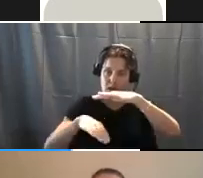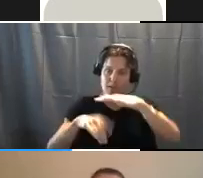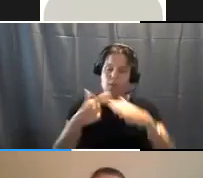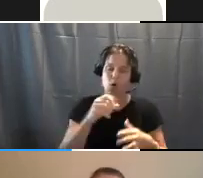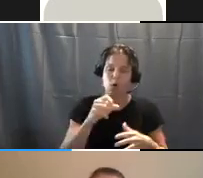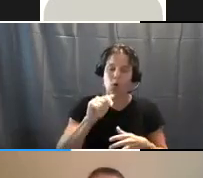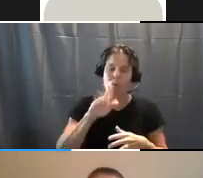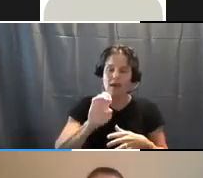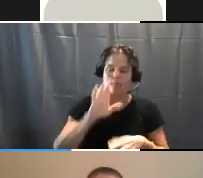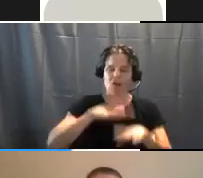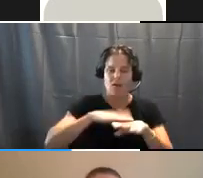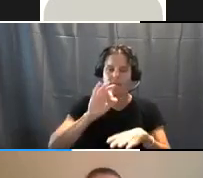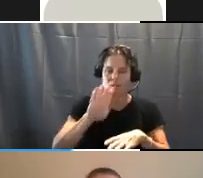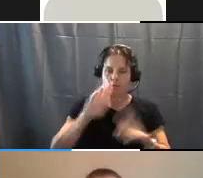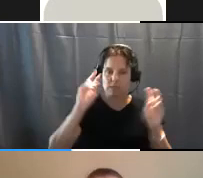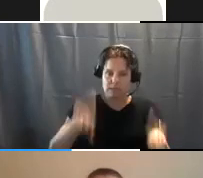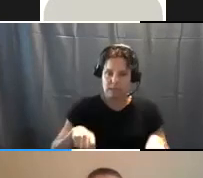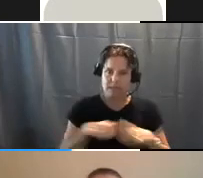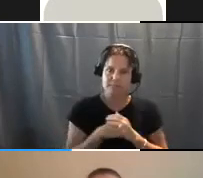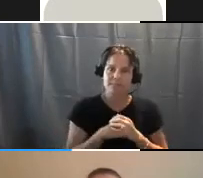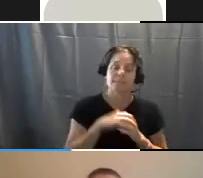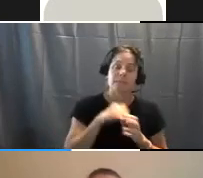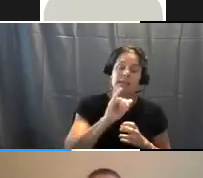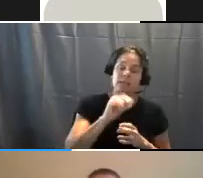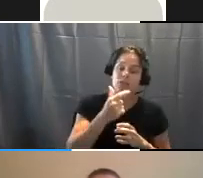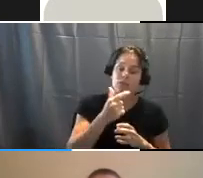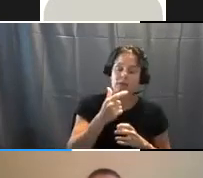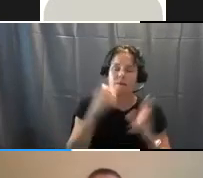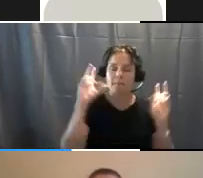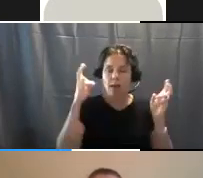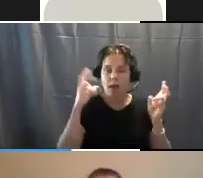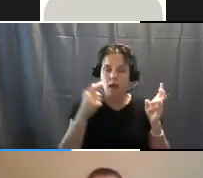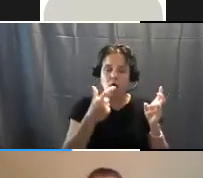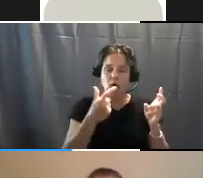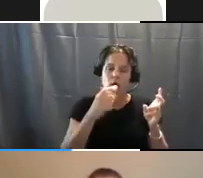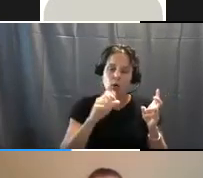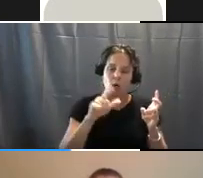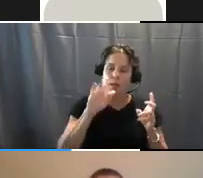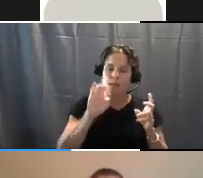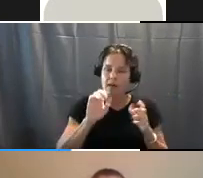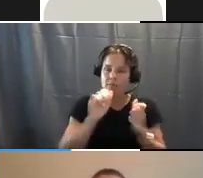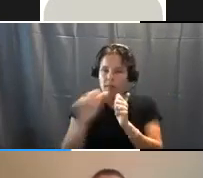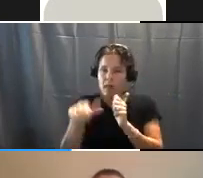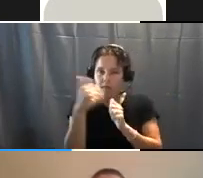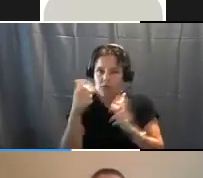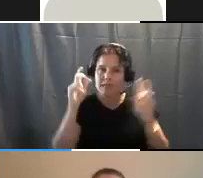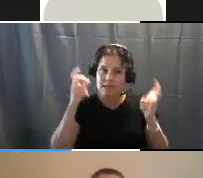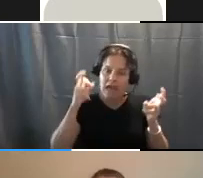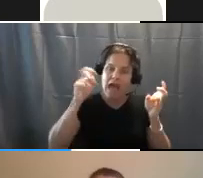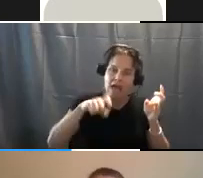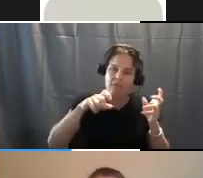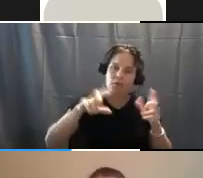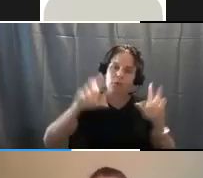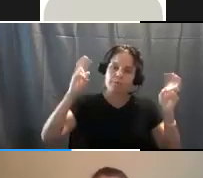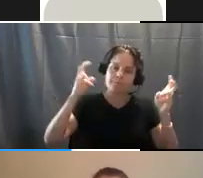On Instagram, to go live with others, you have to already be on live, and then you click on the